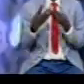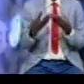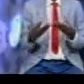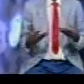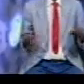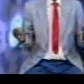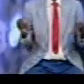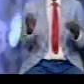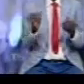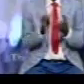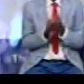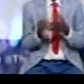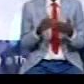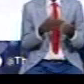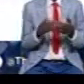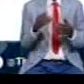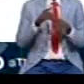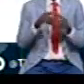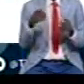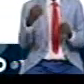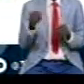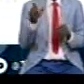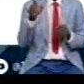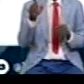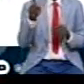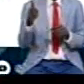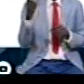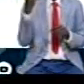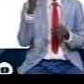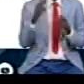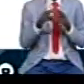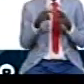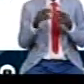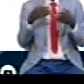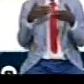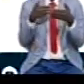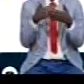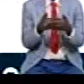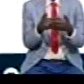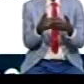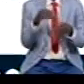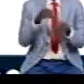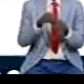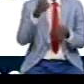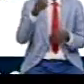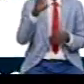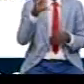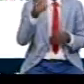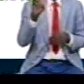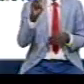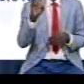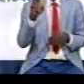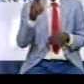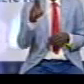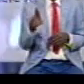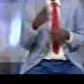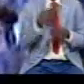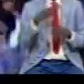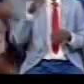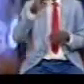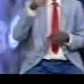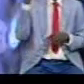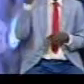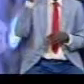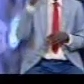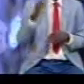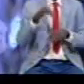own. December GCK was very close, and I knew that as soon as I present that result, by the grace of God in that person, our Father